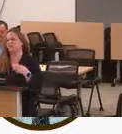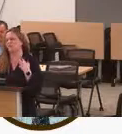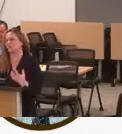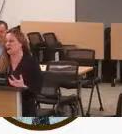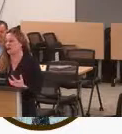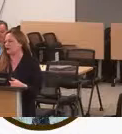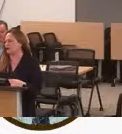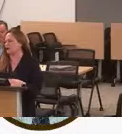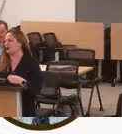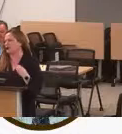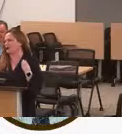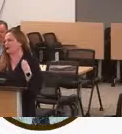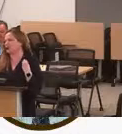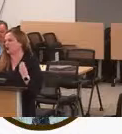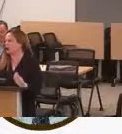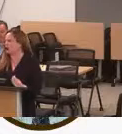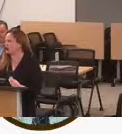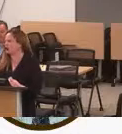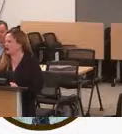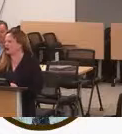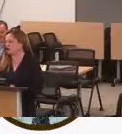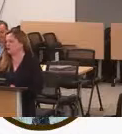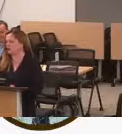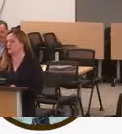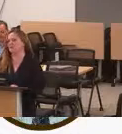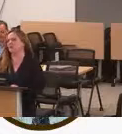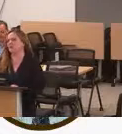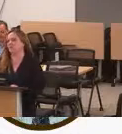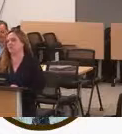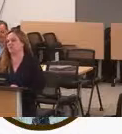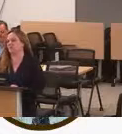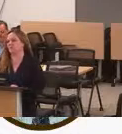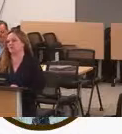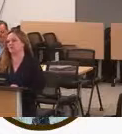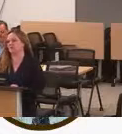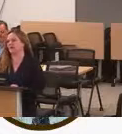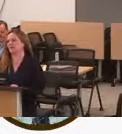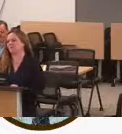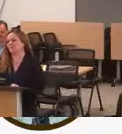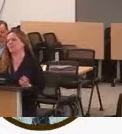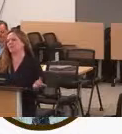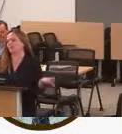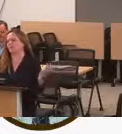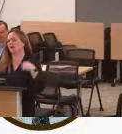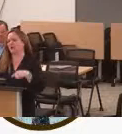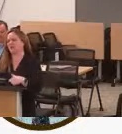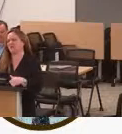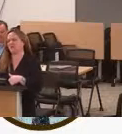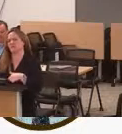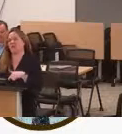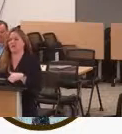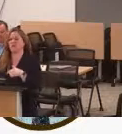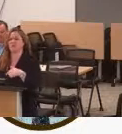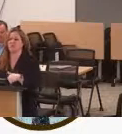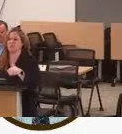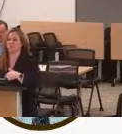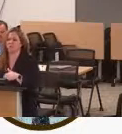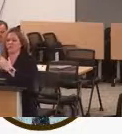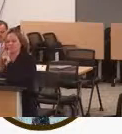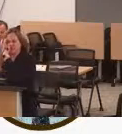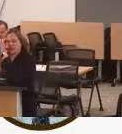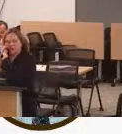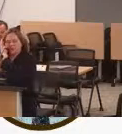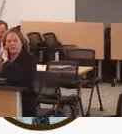so they start talking about it and they start referencing the principles in their conversations. Before I get into the actual